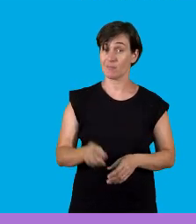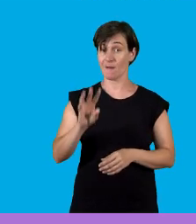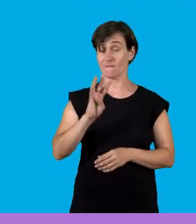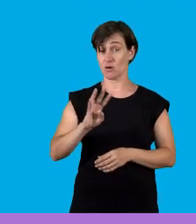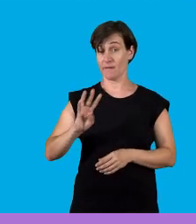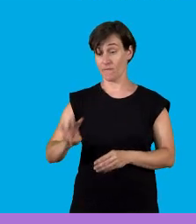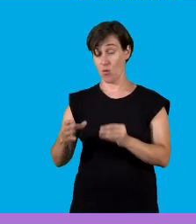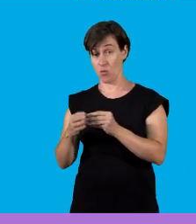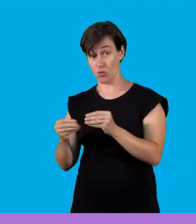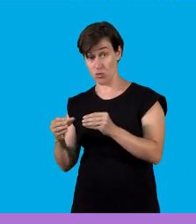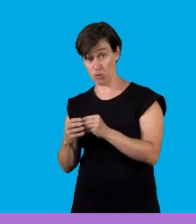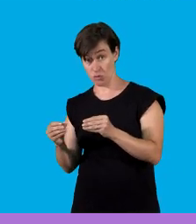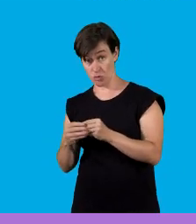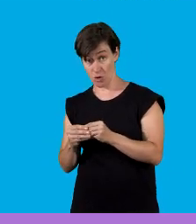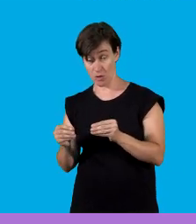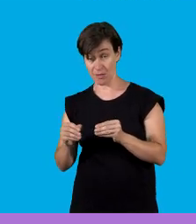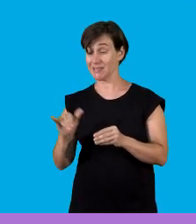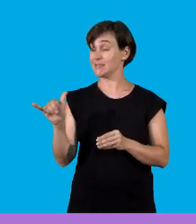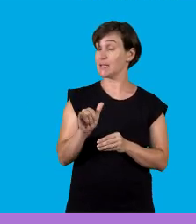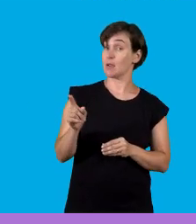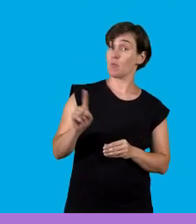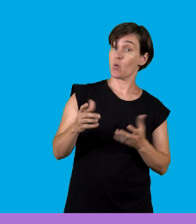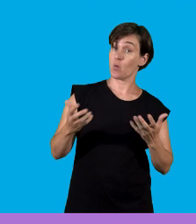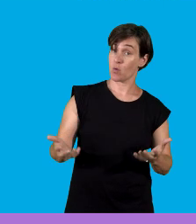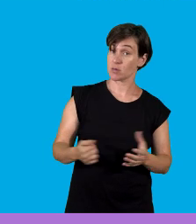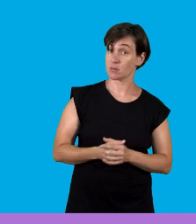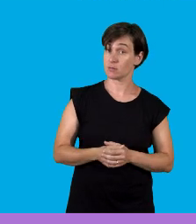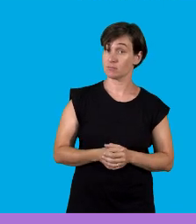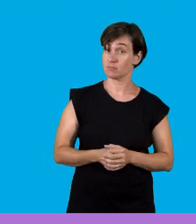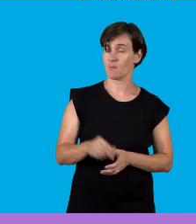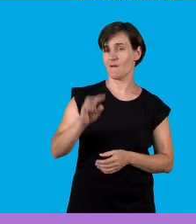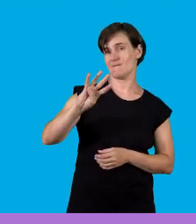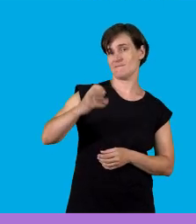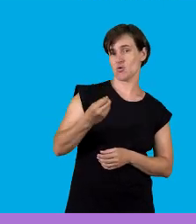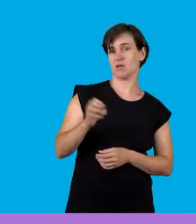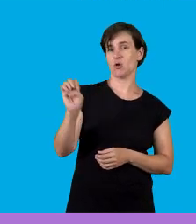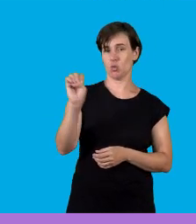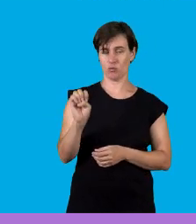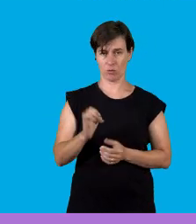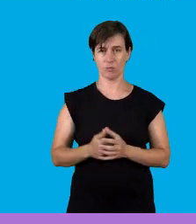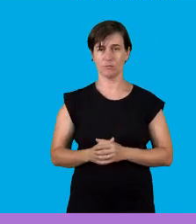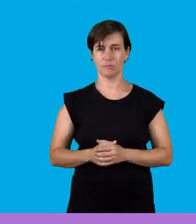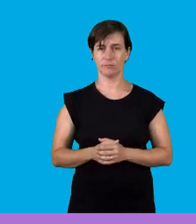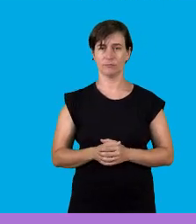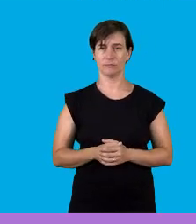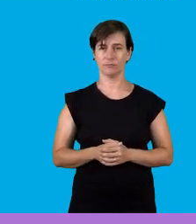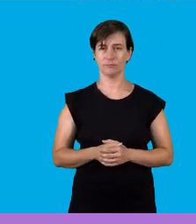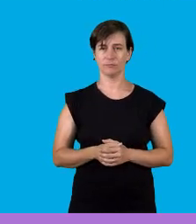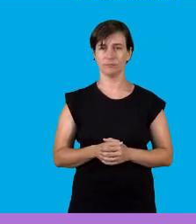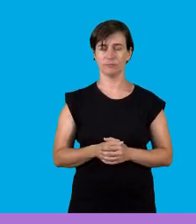then that 44 US dollars is equivalent to